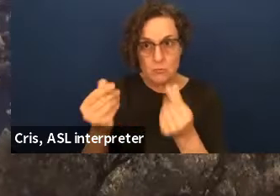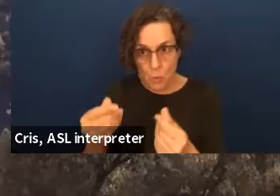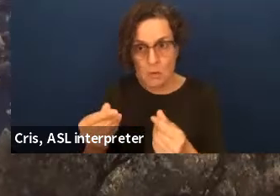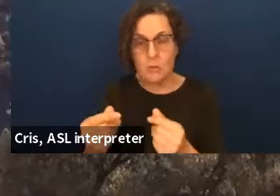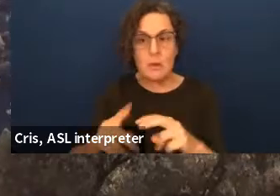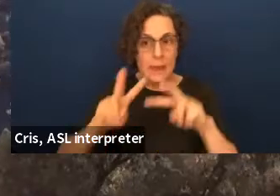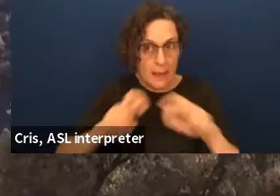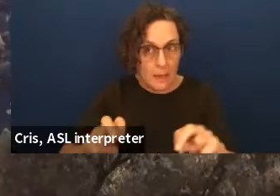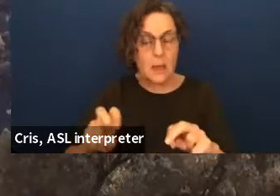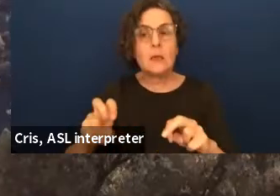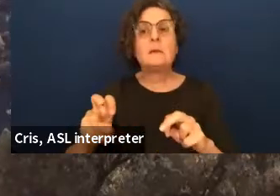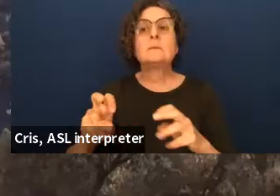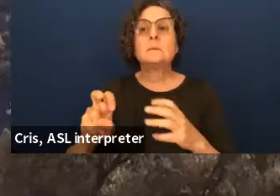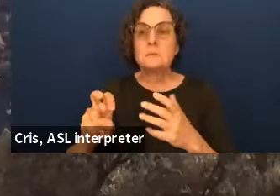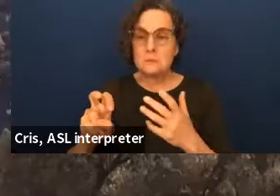again, based on